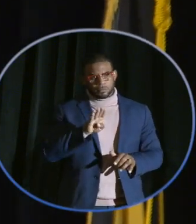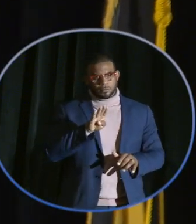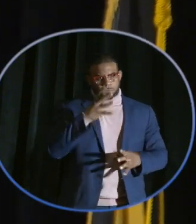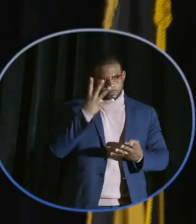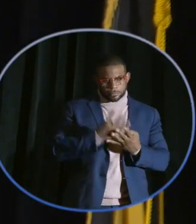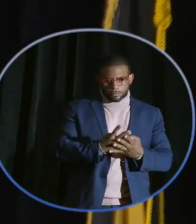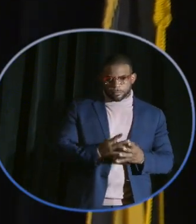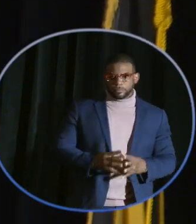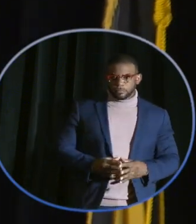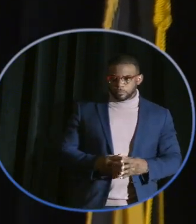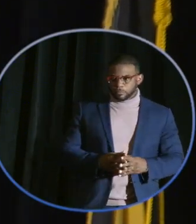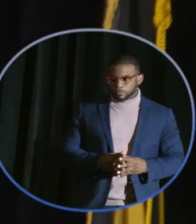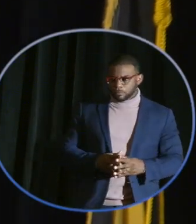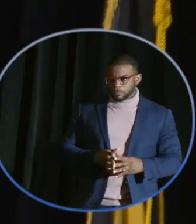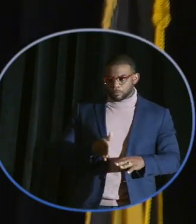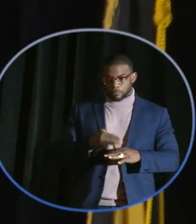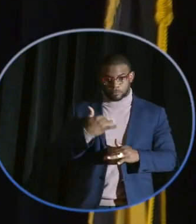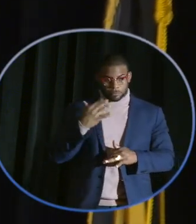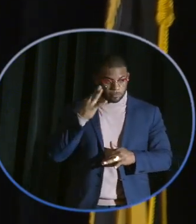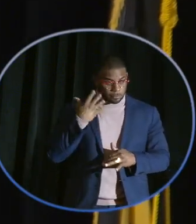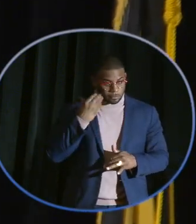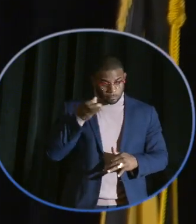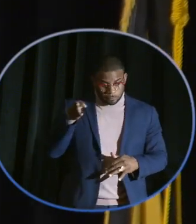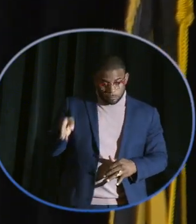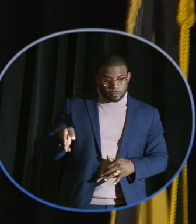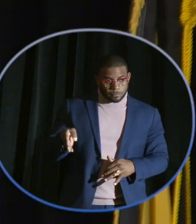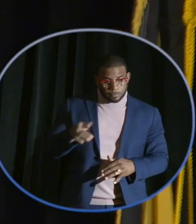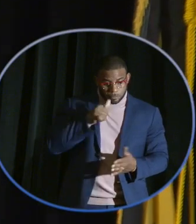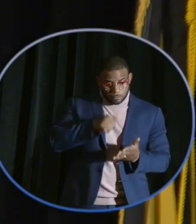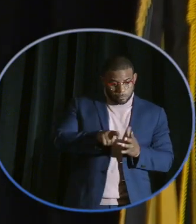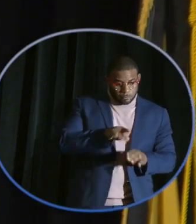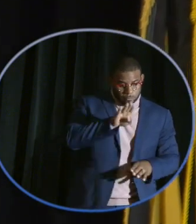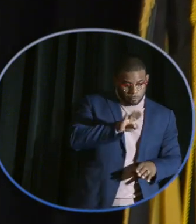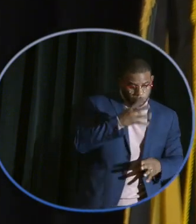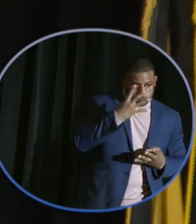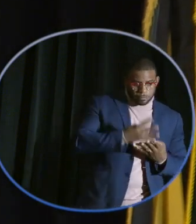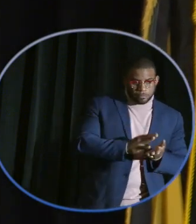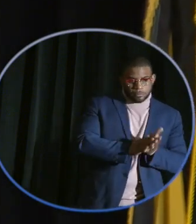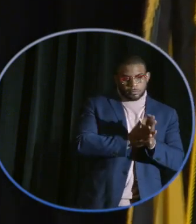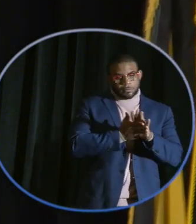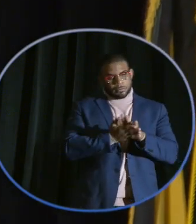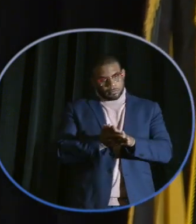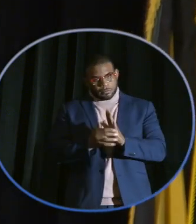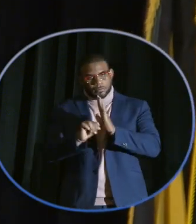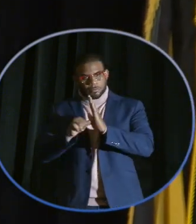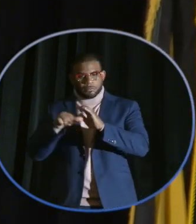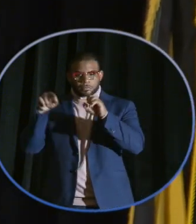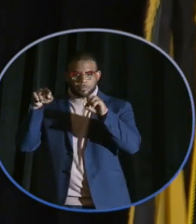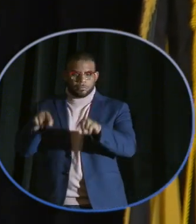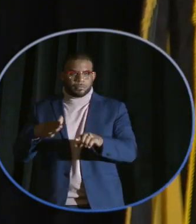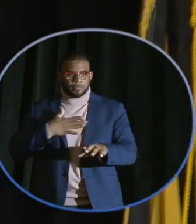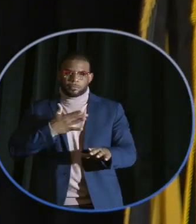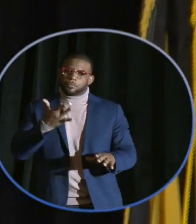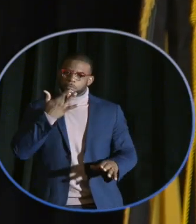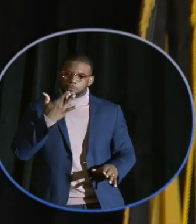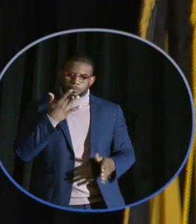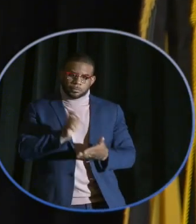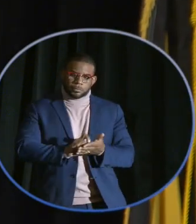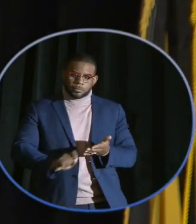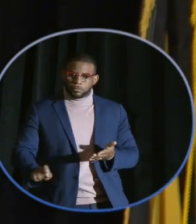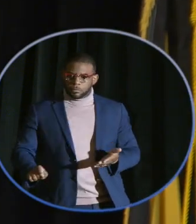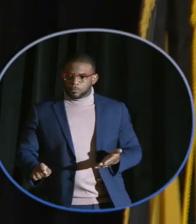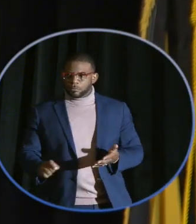jail. And over my years there, the letter from a Birmingham jail became my favorite